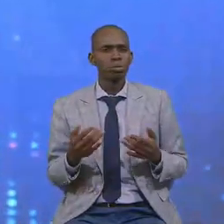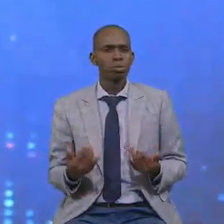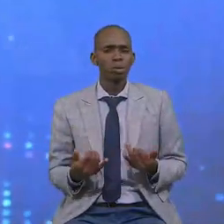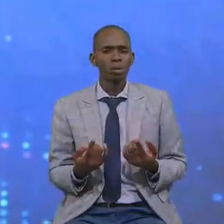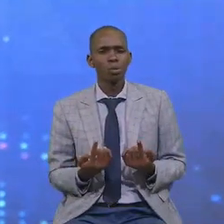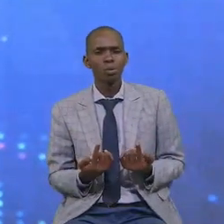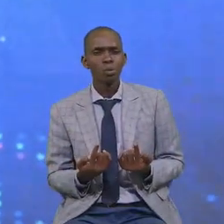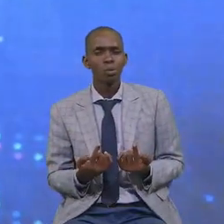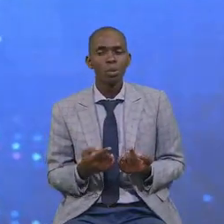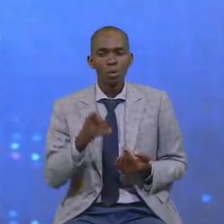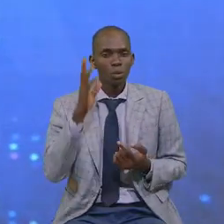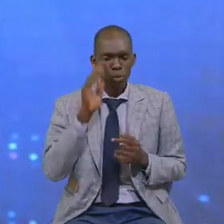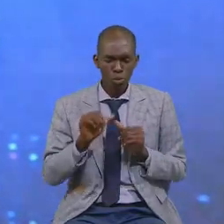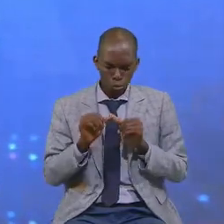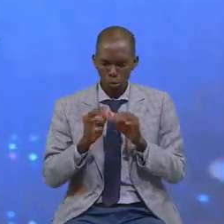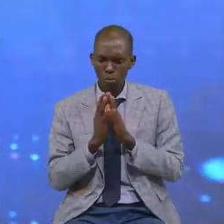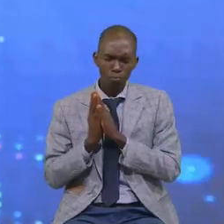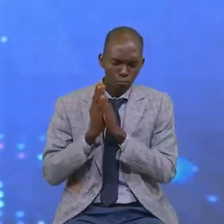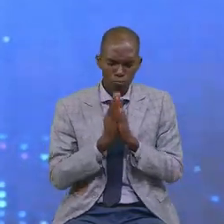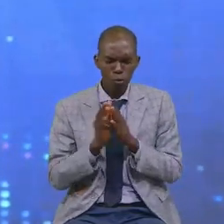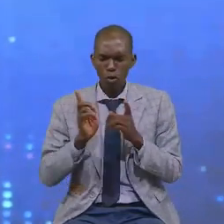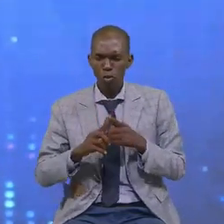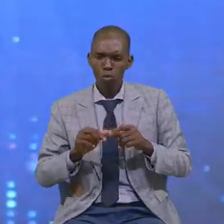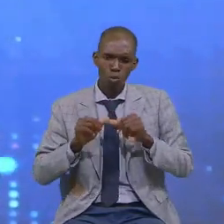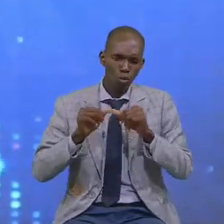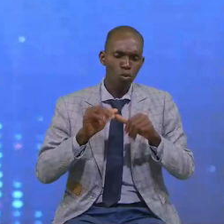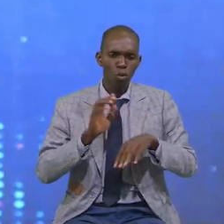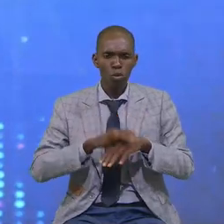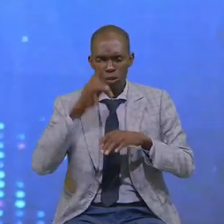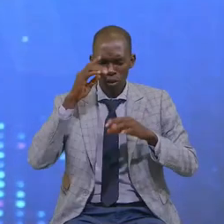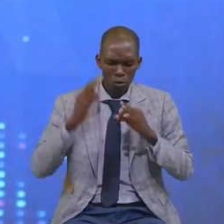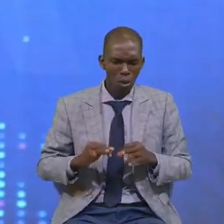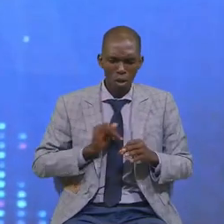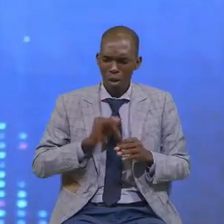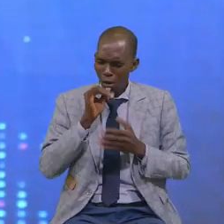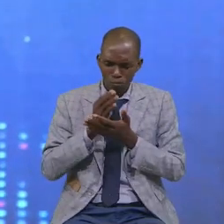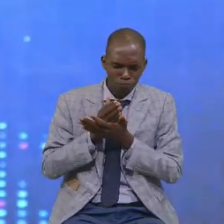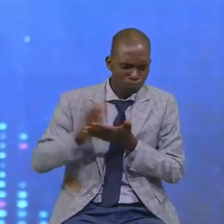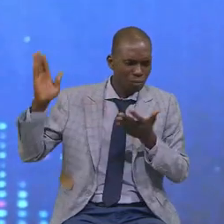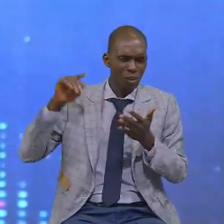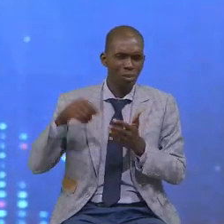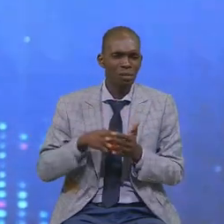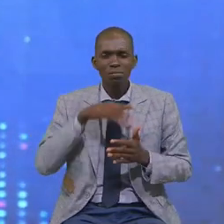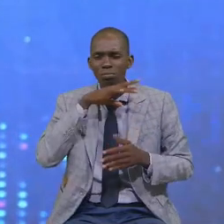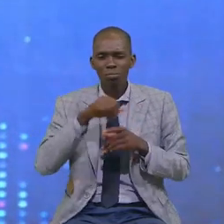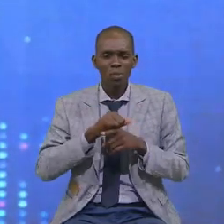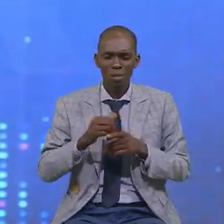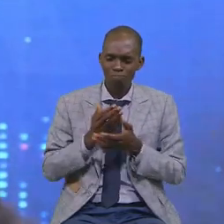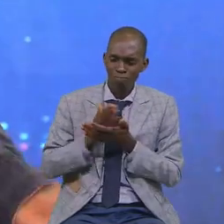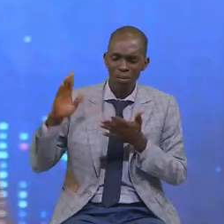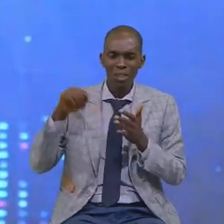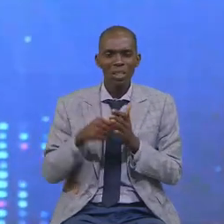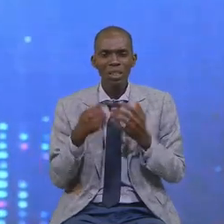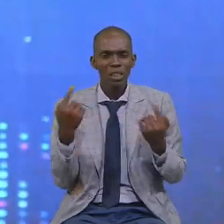prayer, your decision? I'm laying aside this corruption, this sin,